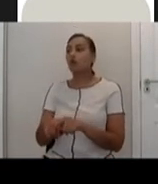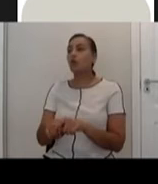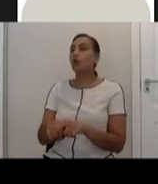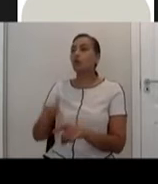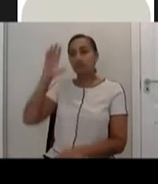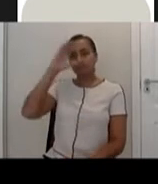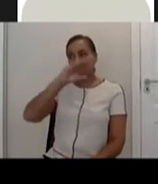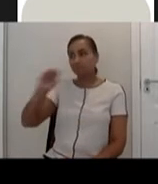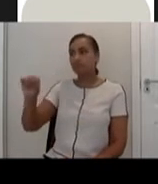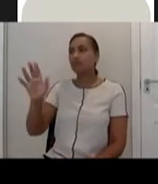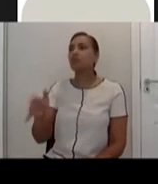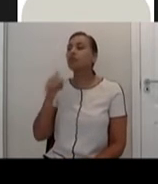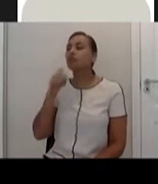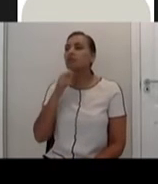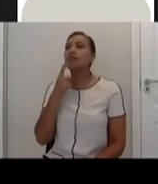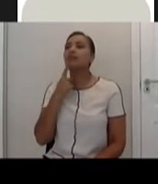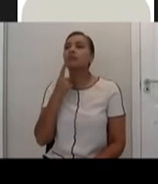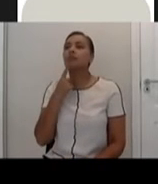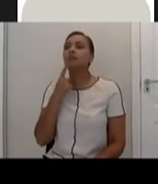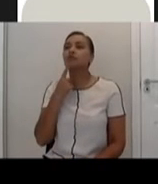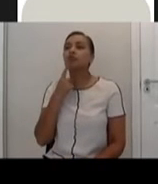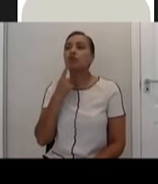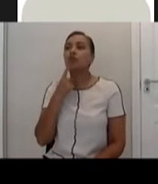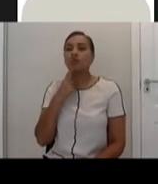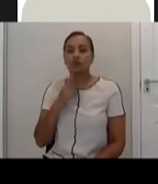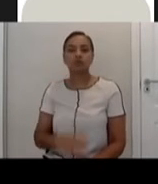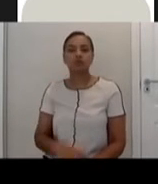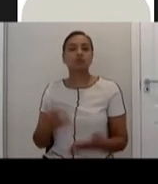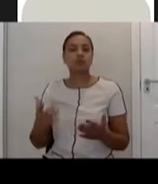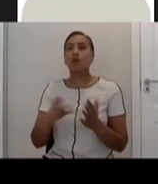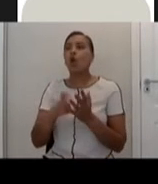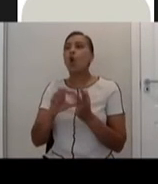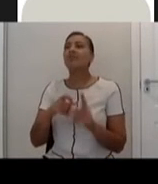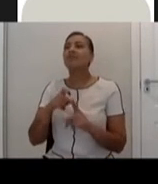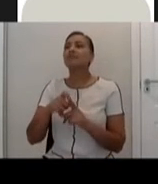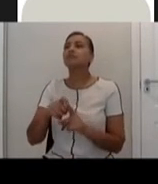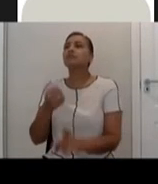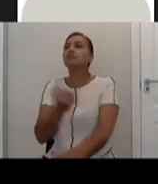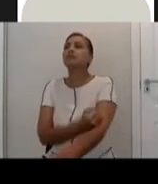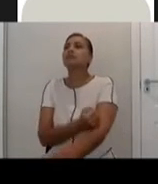mention that we in terms of a COVID vaccine,